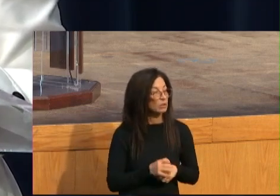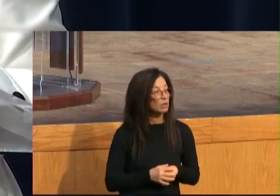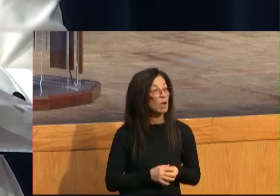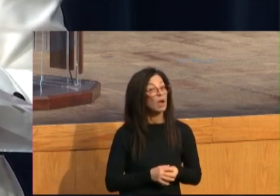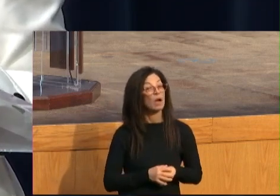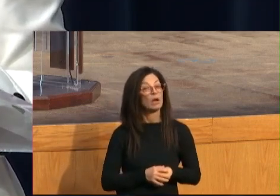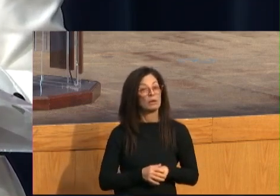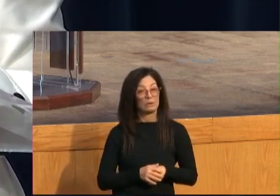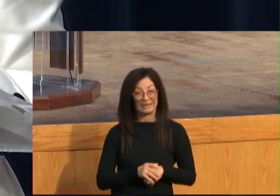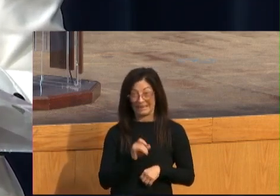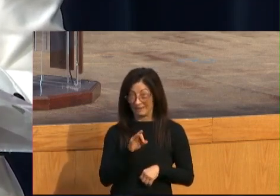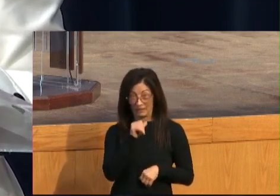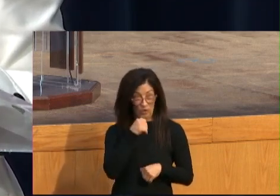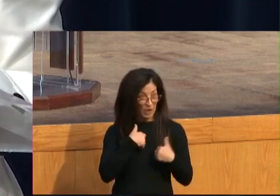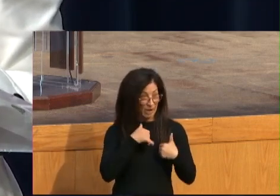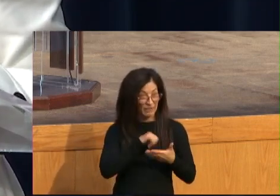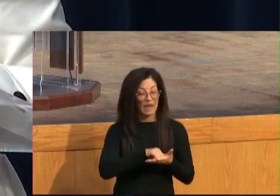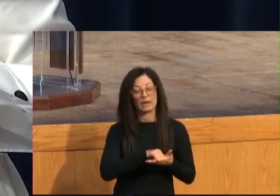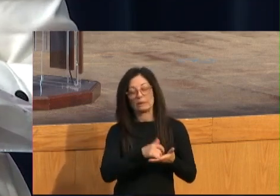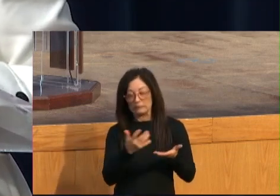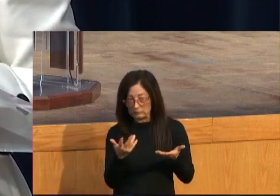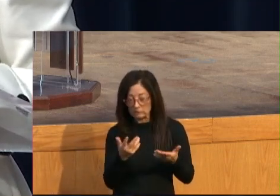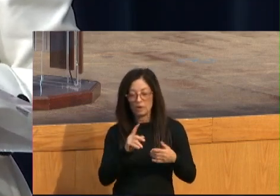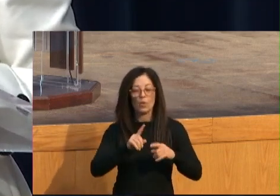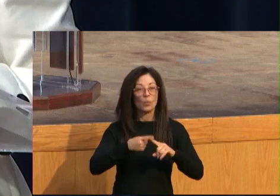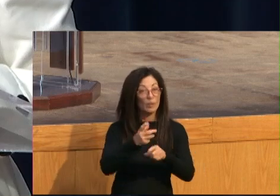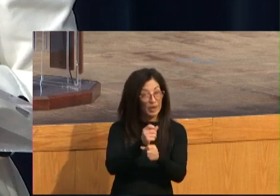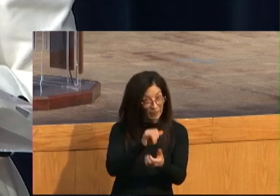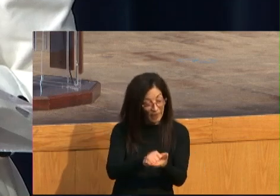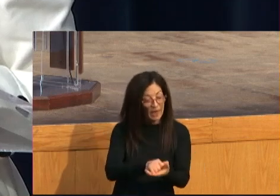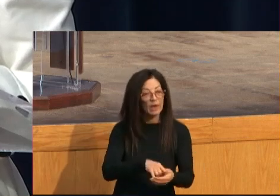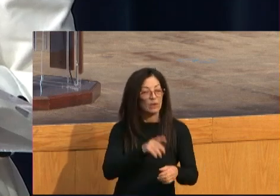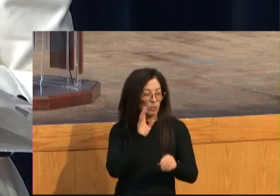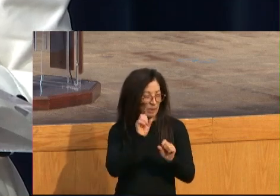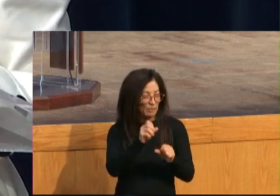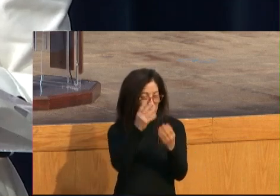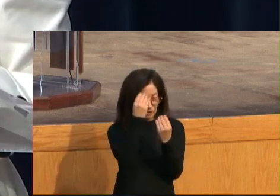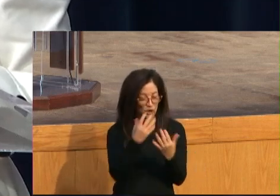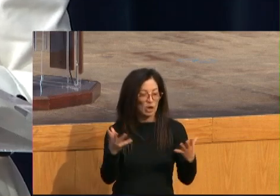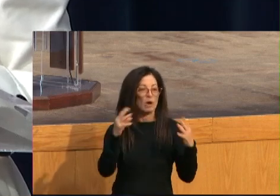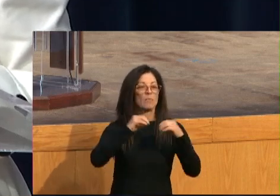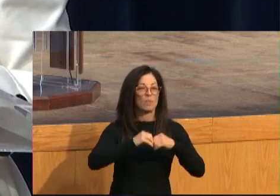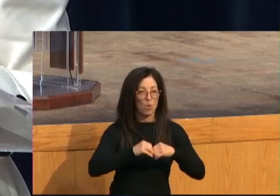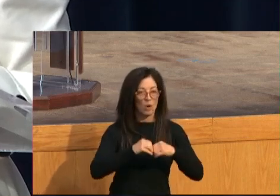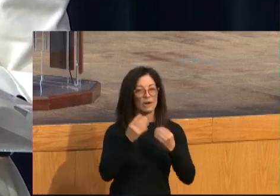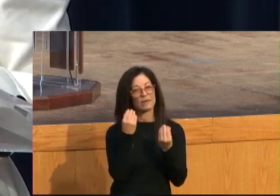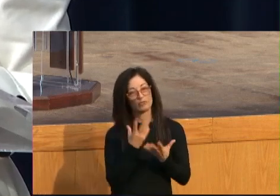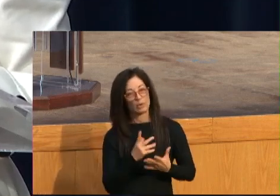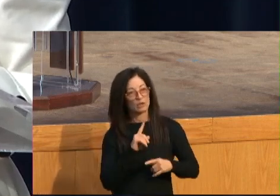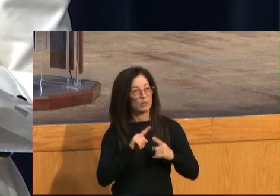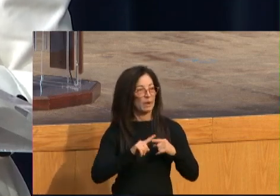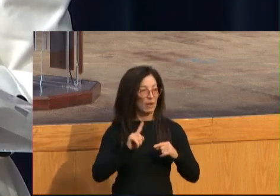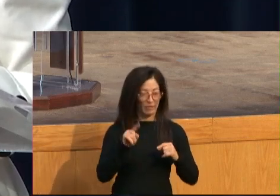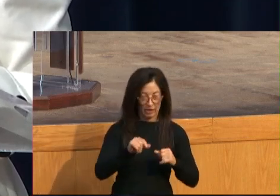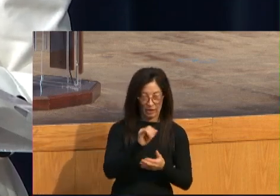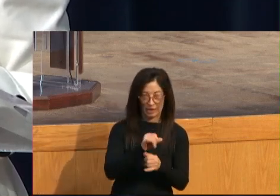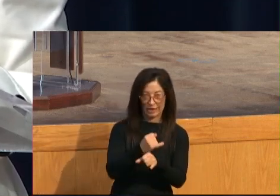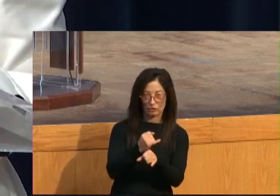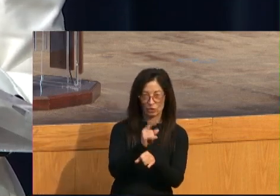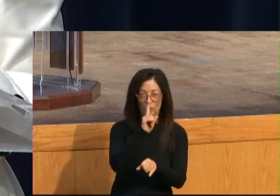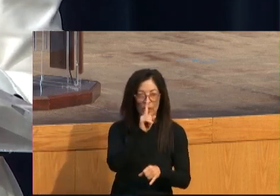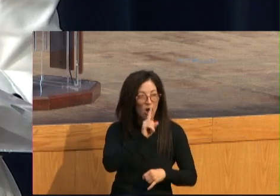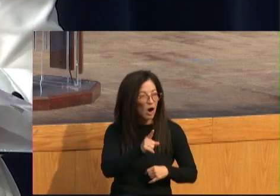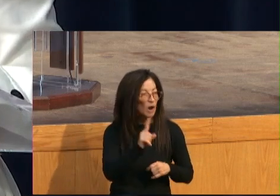that, we will be able to share with you much more details and transparency about where we are as an institution and where